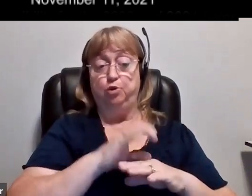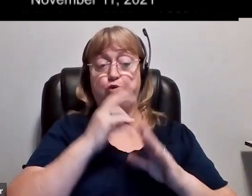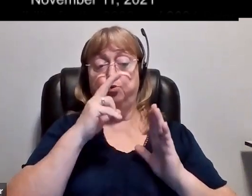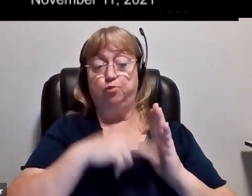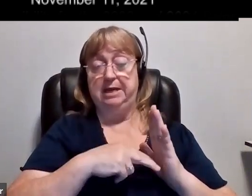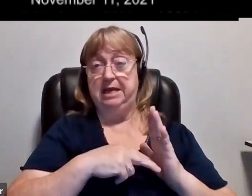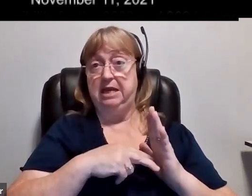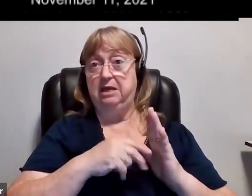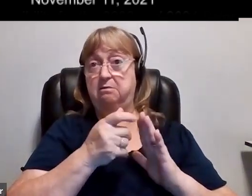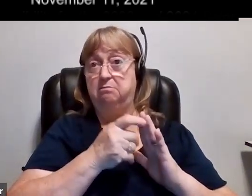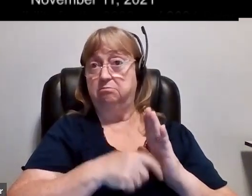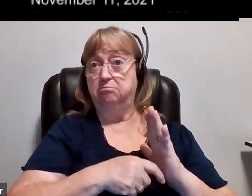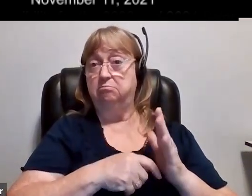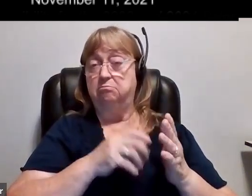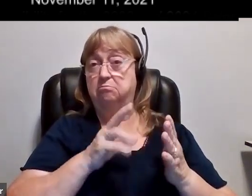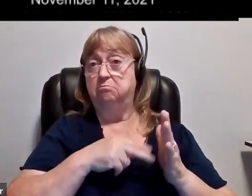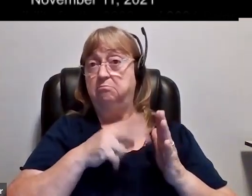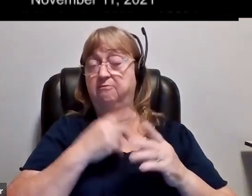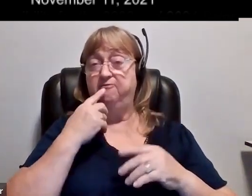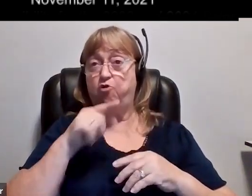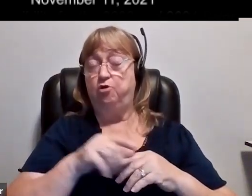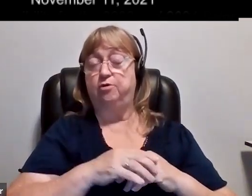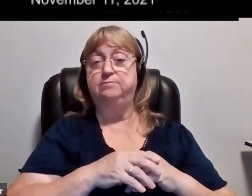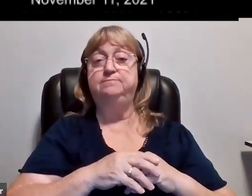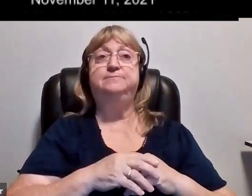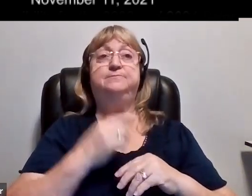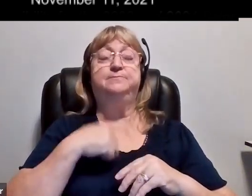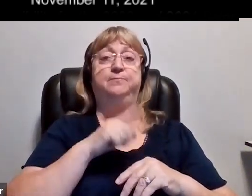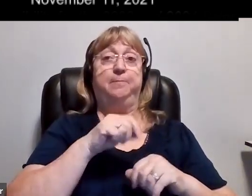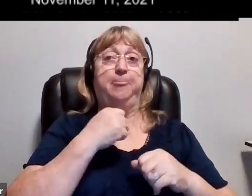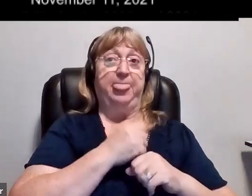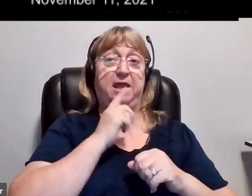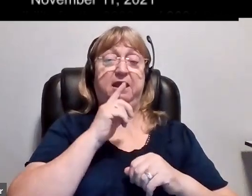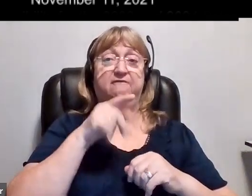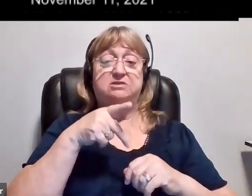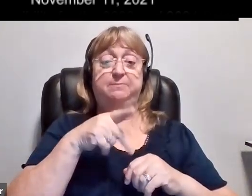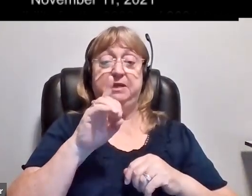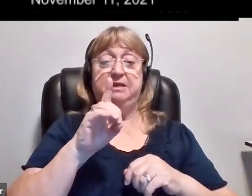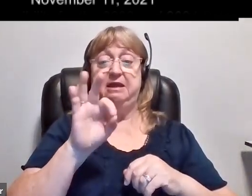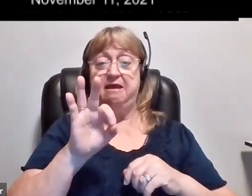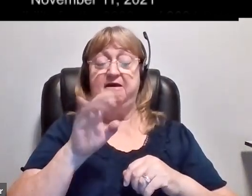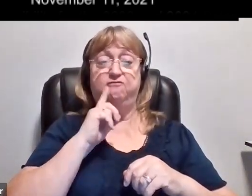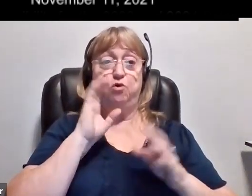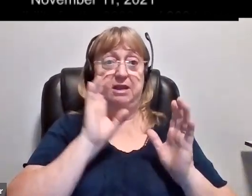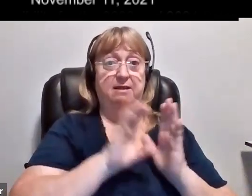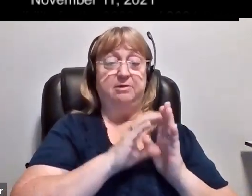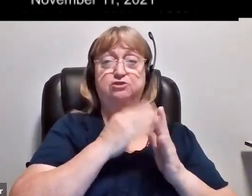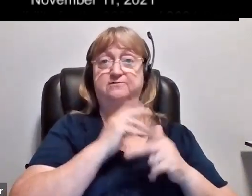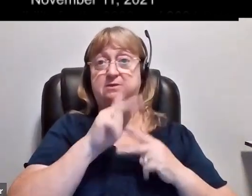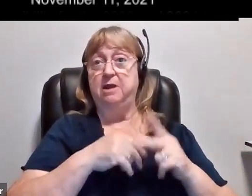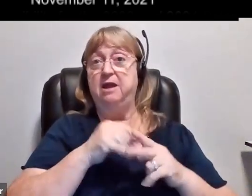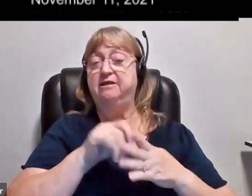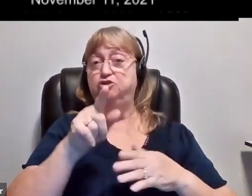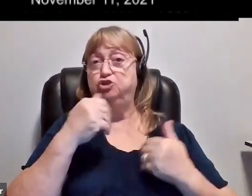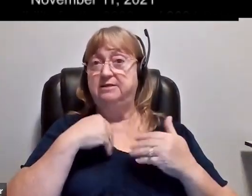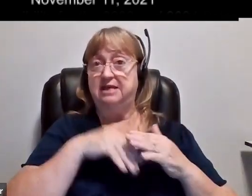to her the text that's presented on the screen. And so we need to make sure that if it's a PDF file or an image of some sort, that she has access